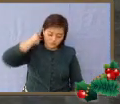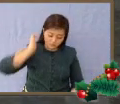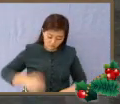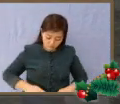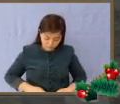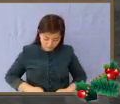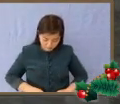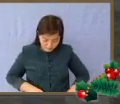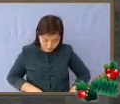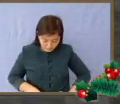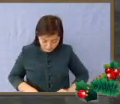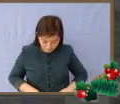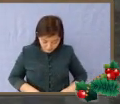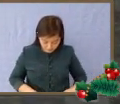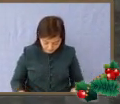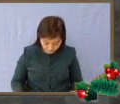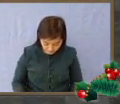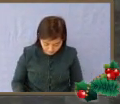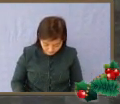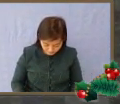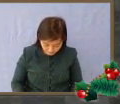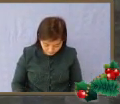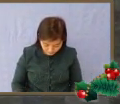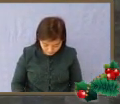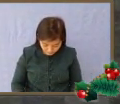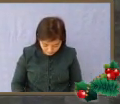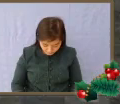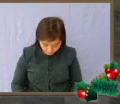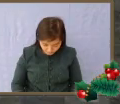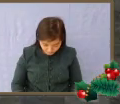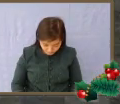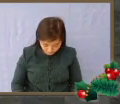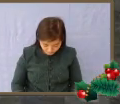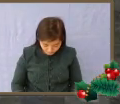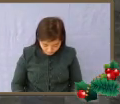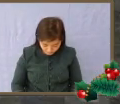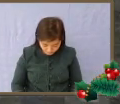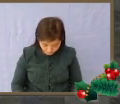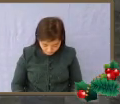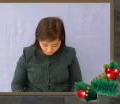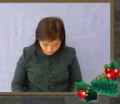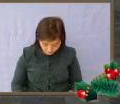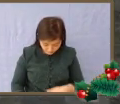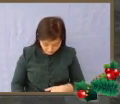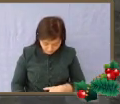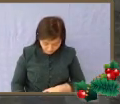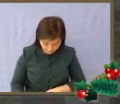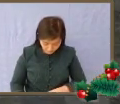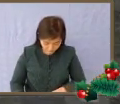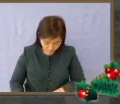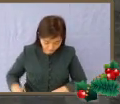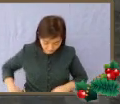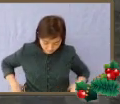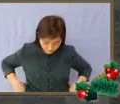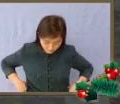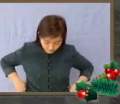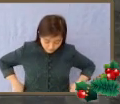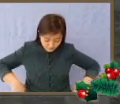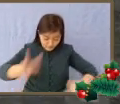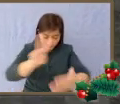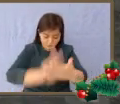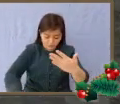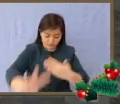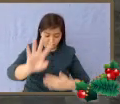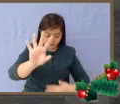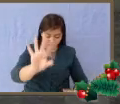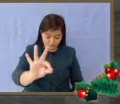measure, above strength, in so much that we despaired even of life." But verse 9,